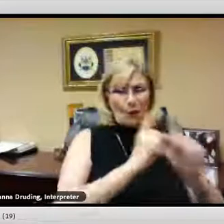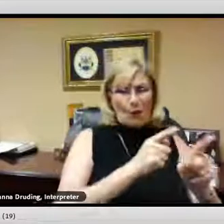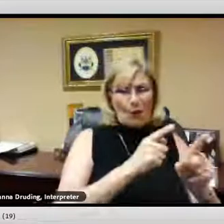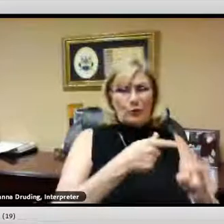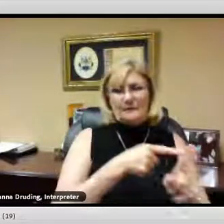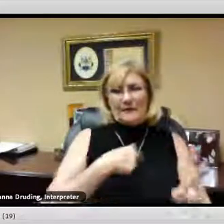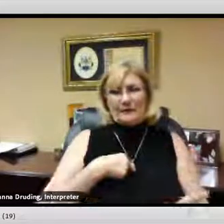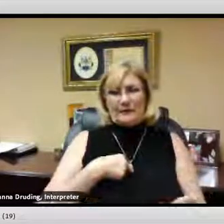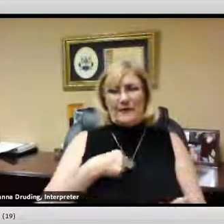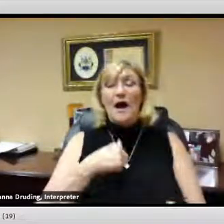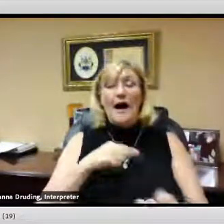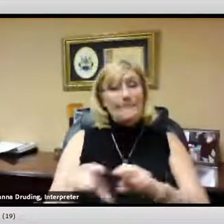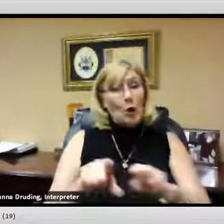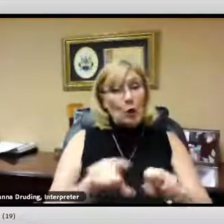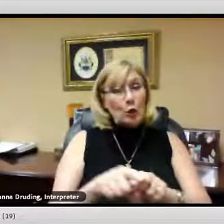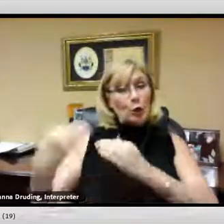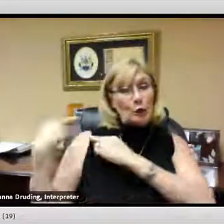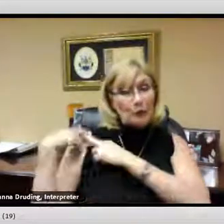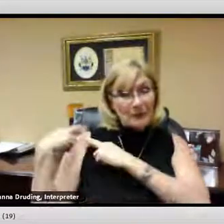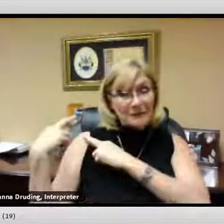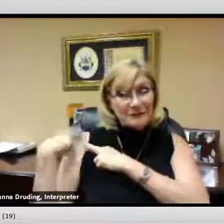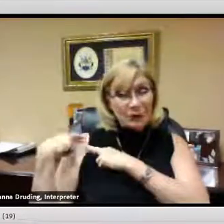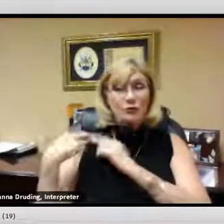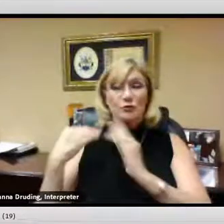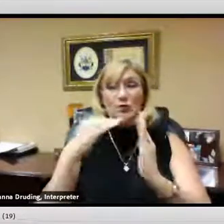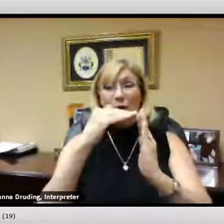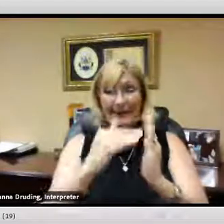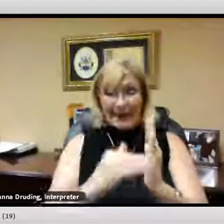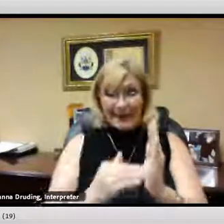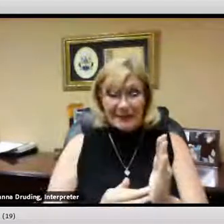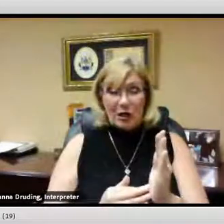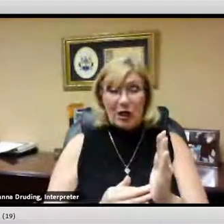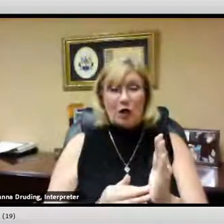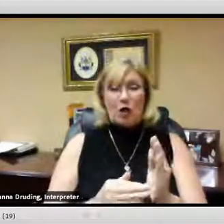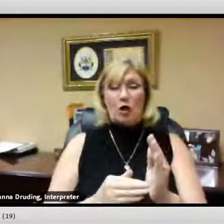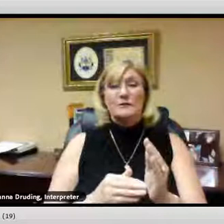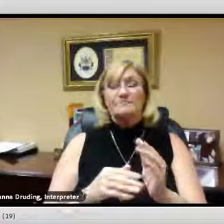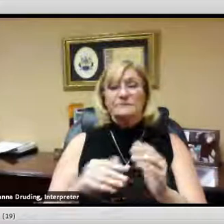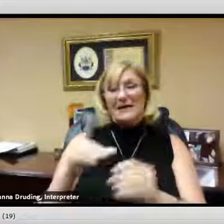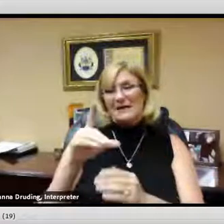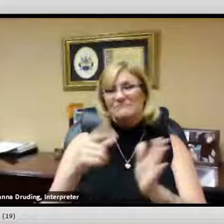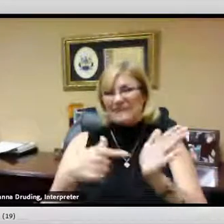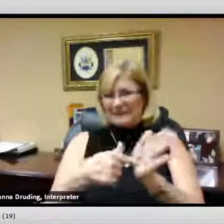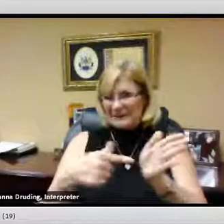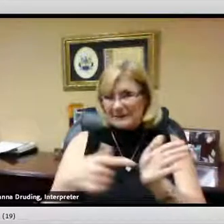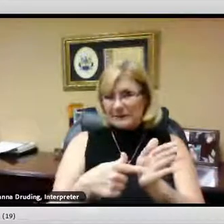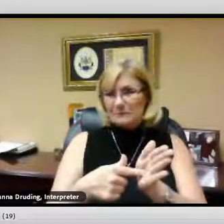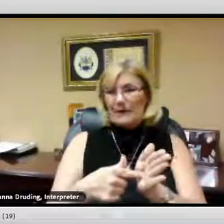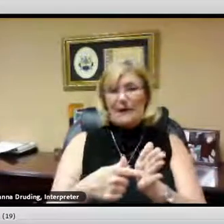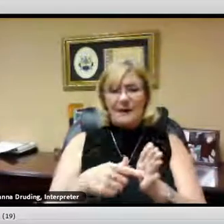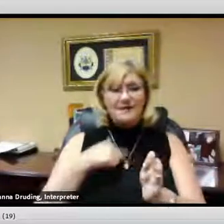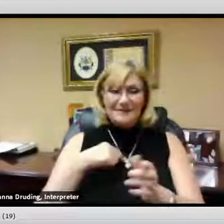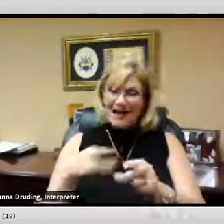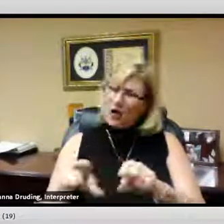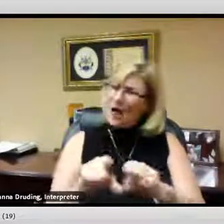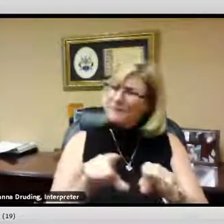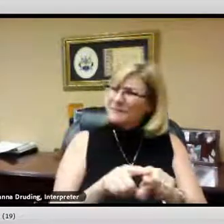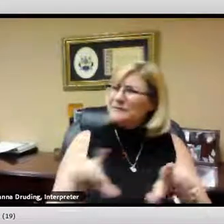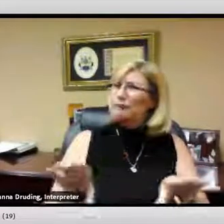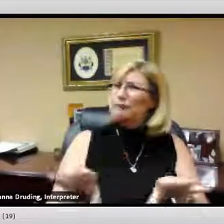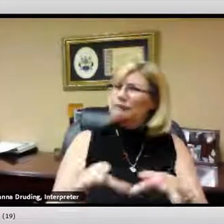I'm responsible for the catalog display changes, and so this is mostly work in HTML and CSS. So I've done